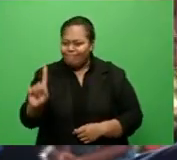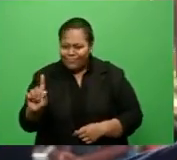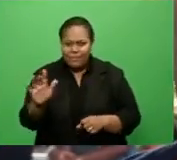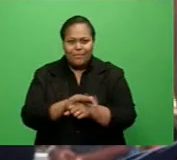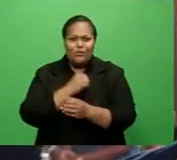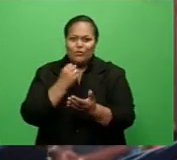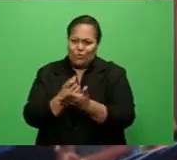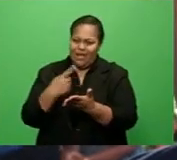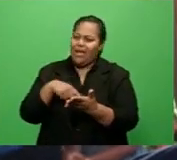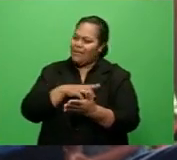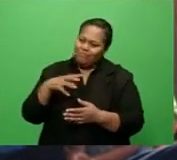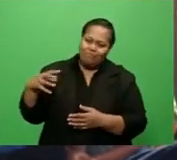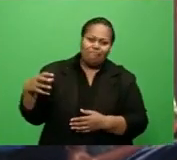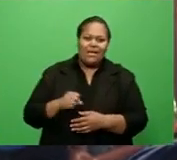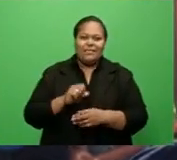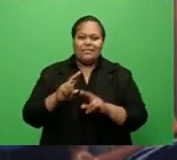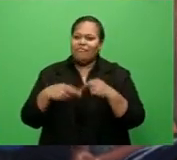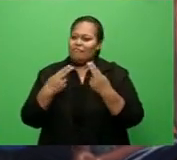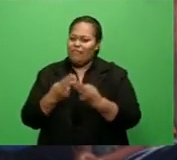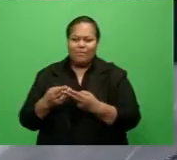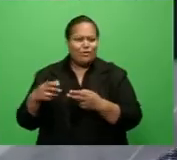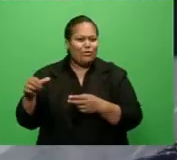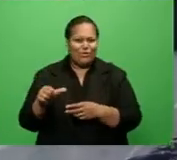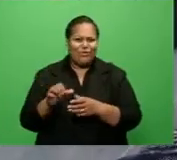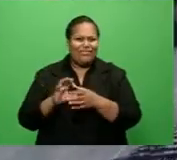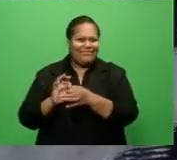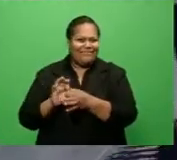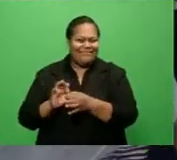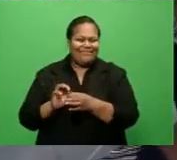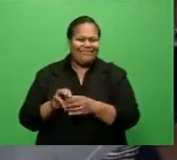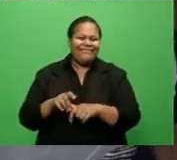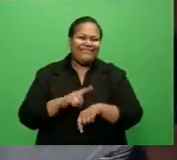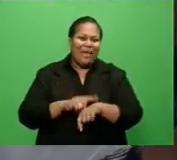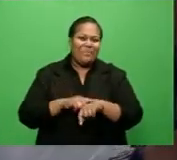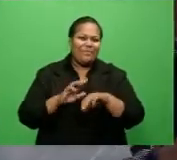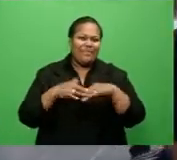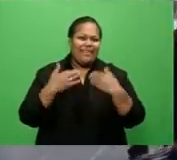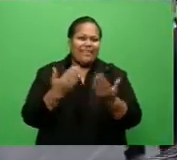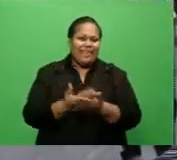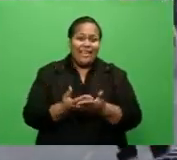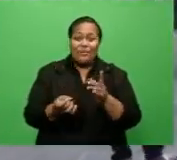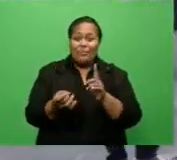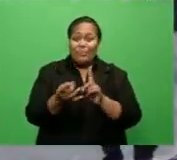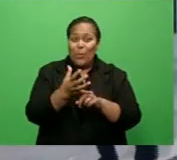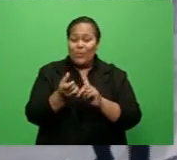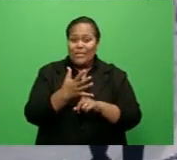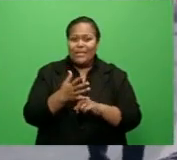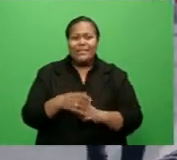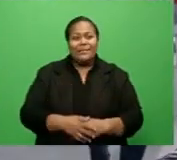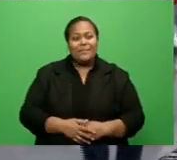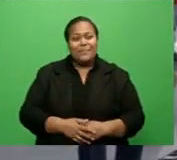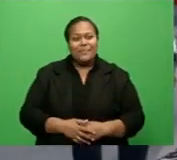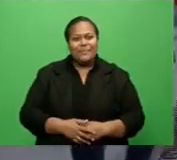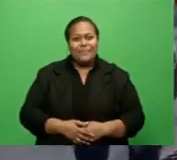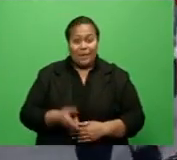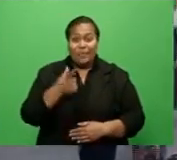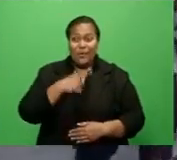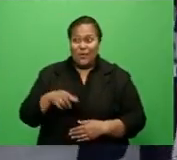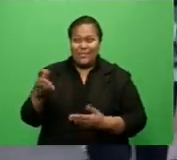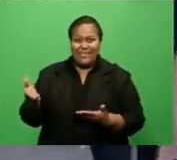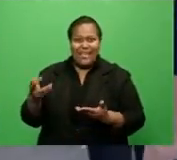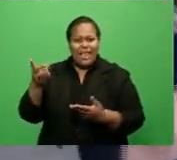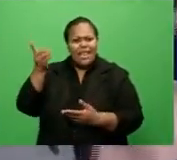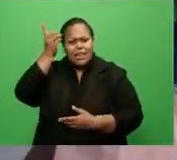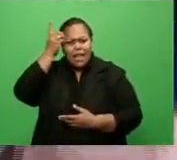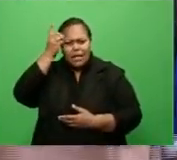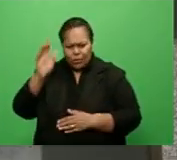to spend time with our loved ones. Yeah, it is important because they raise us and role